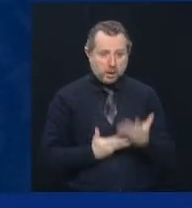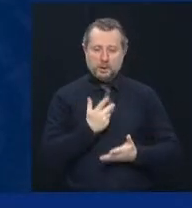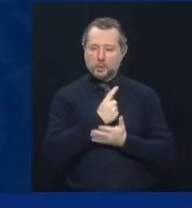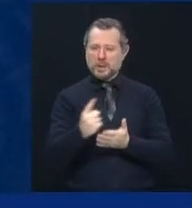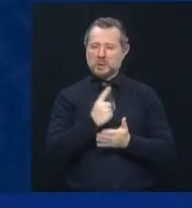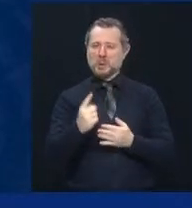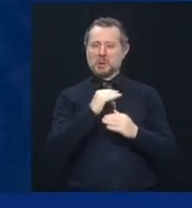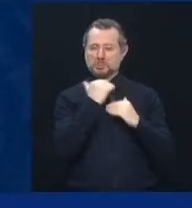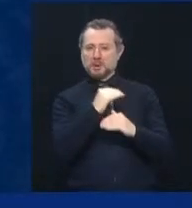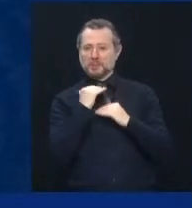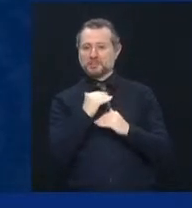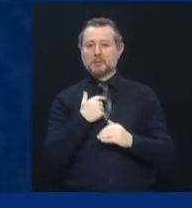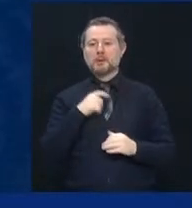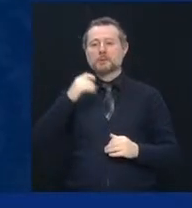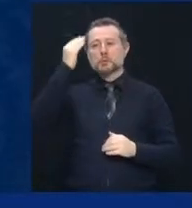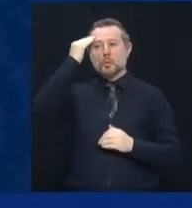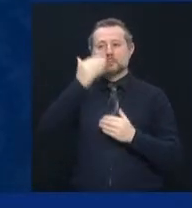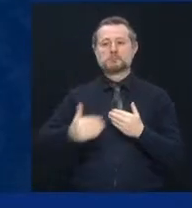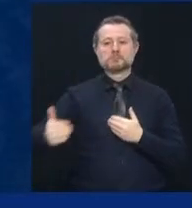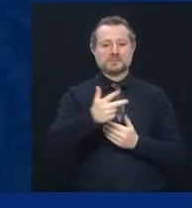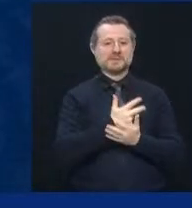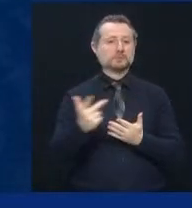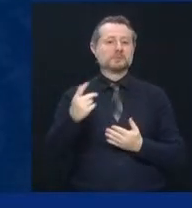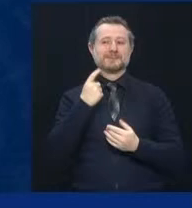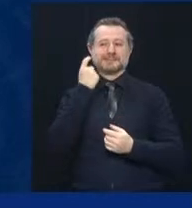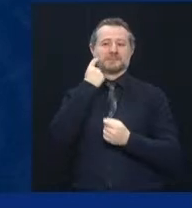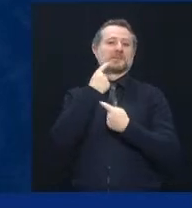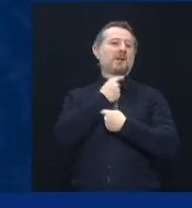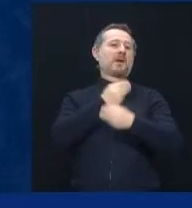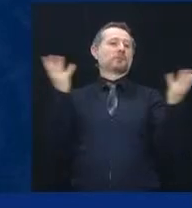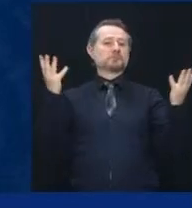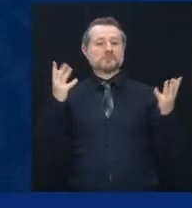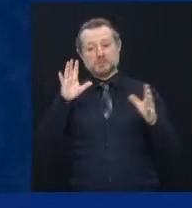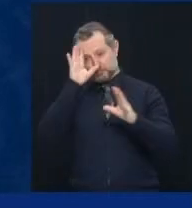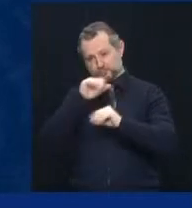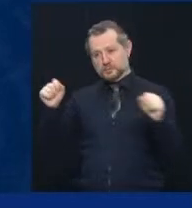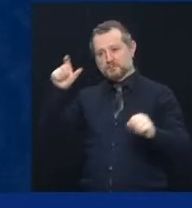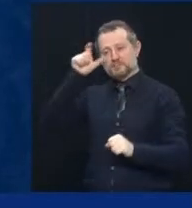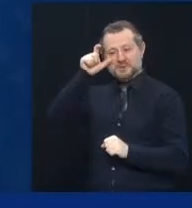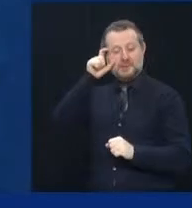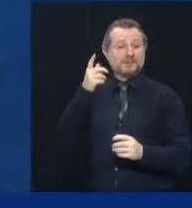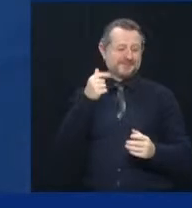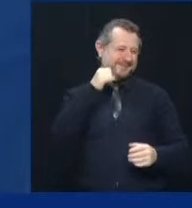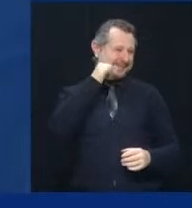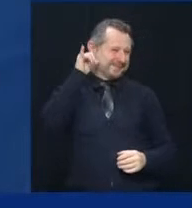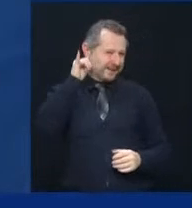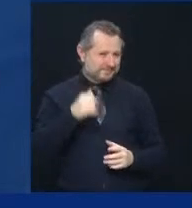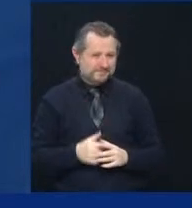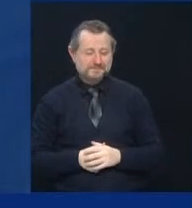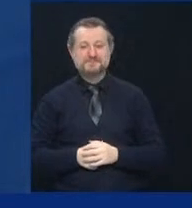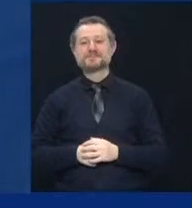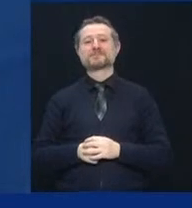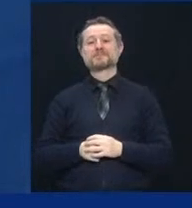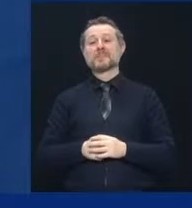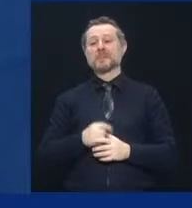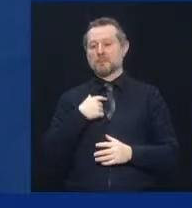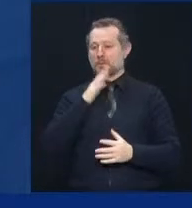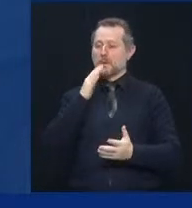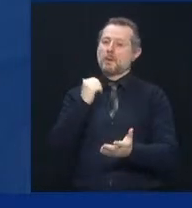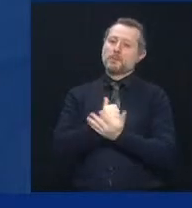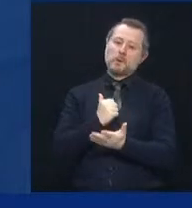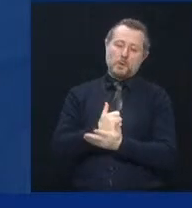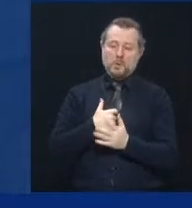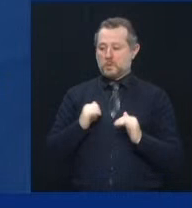This was one of the announcements that President Biden made yesterday, and that is very helpful. The